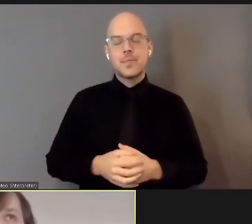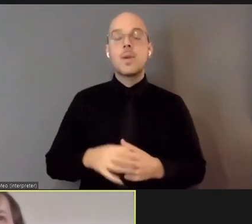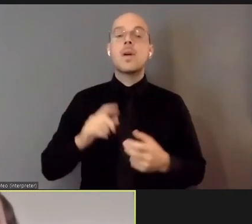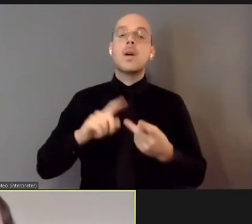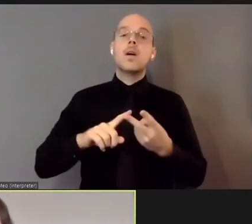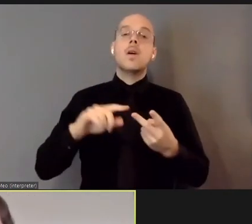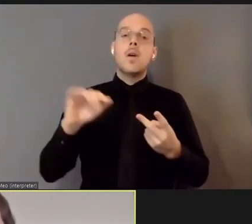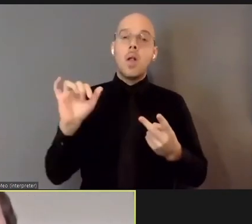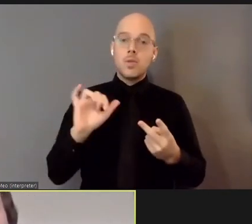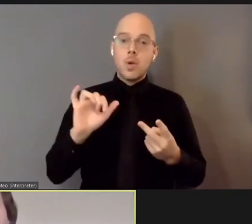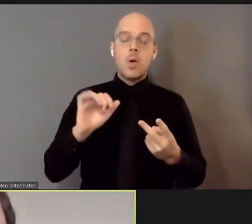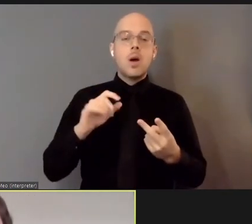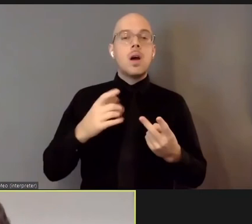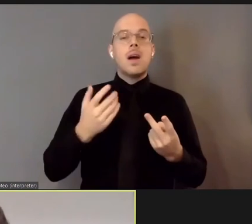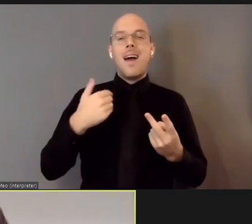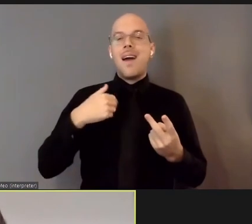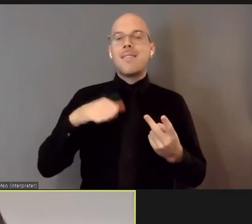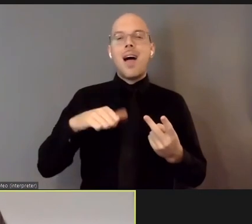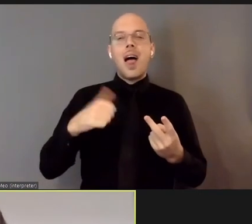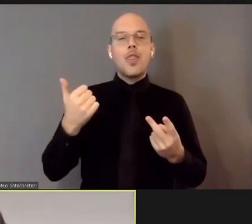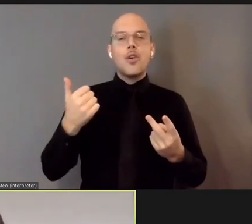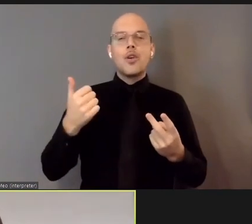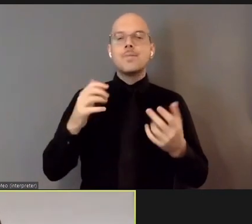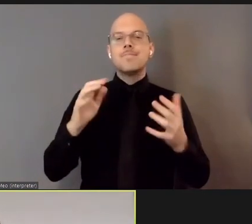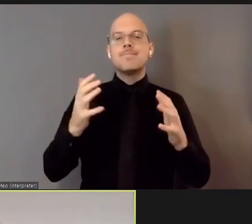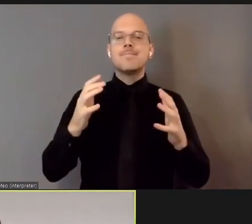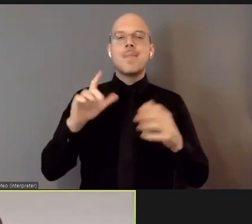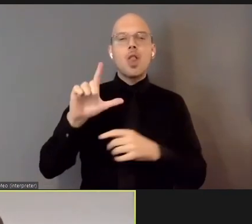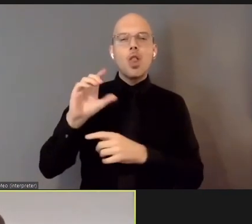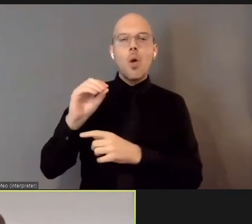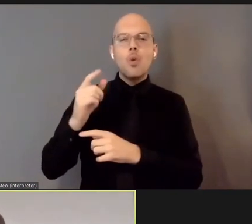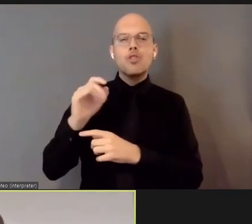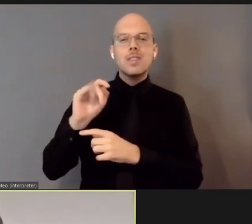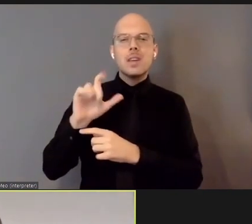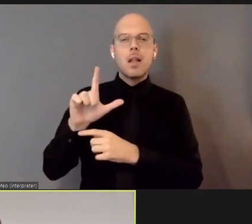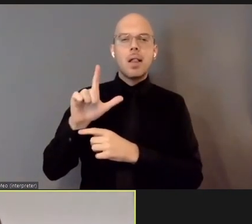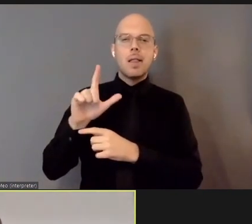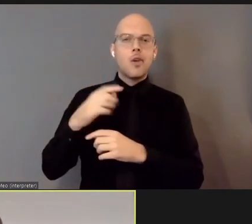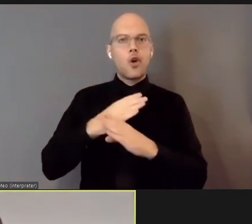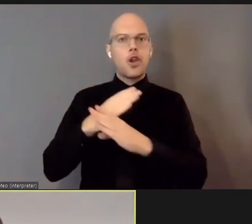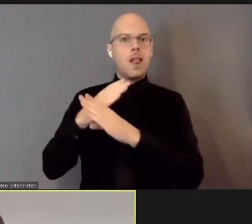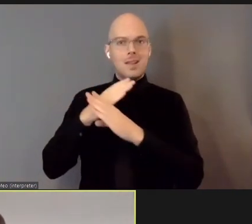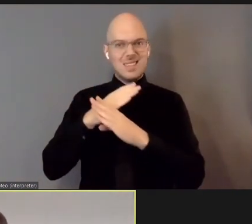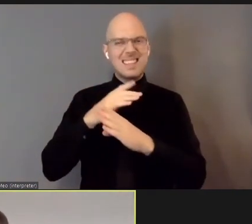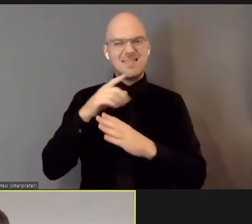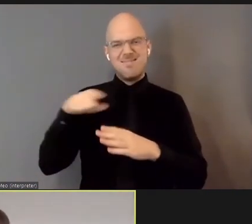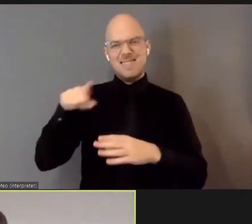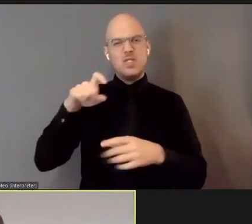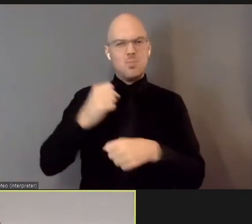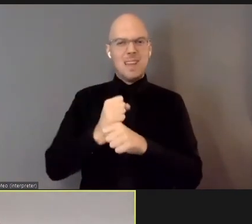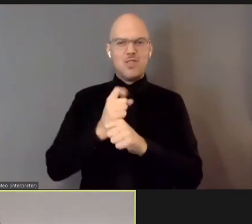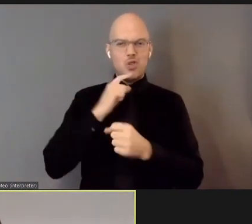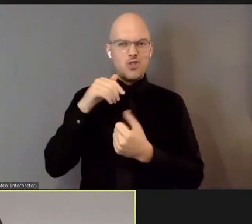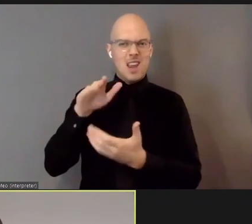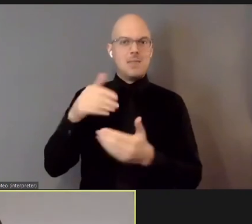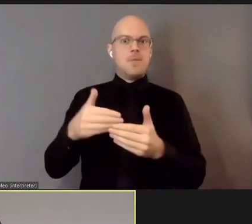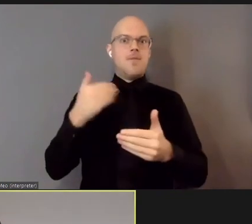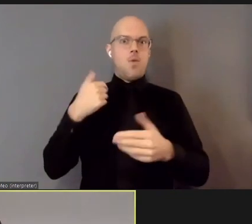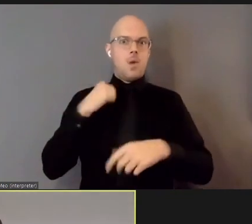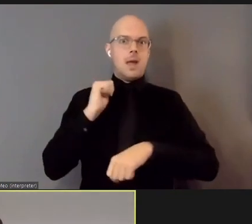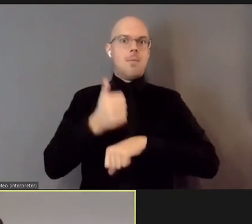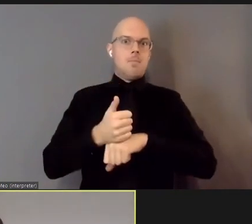Additionally, there are just other sort of logistical hurdles that we need to make sure are taken care of before